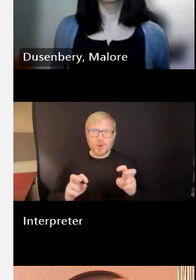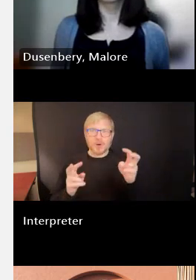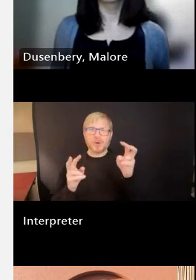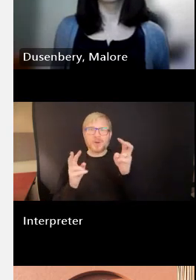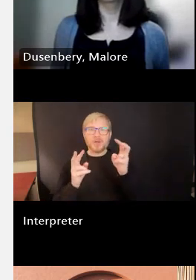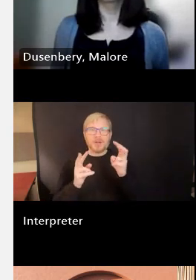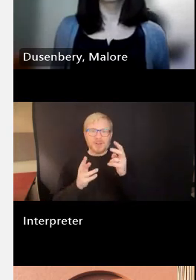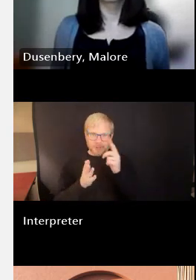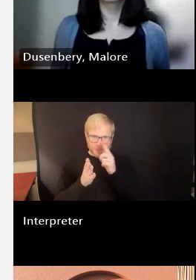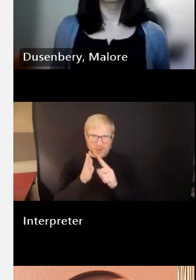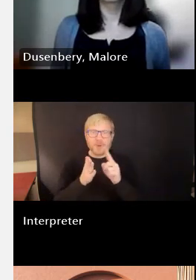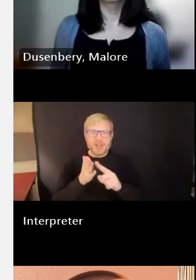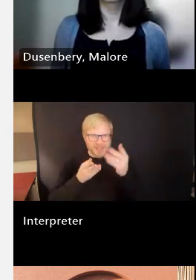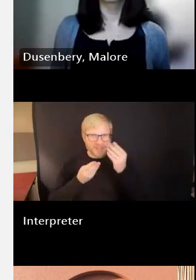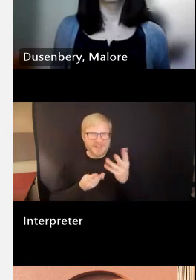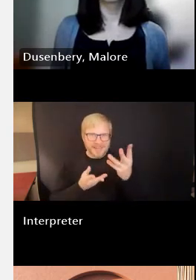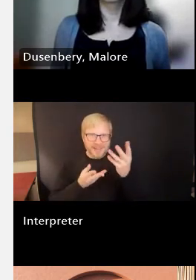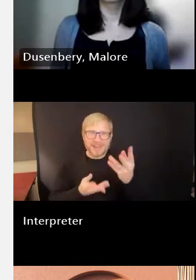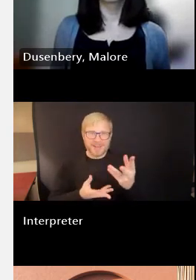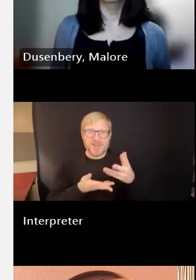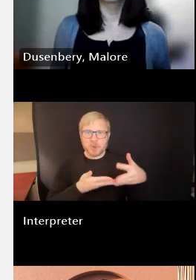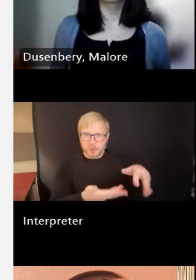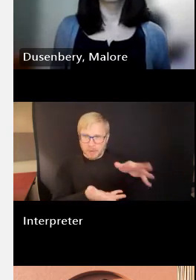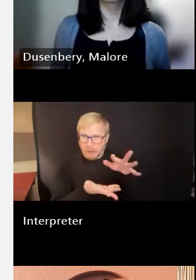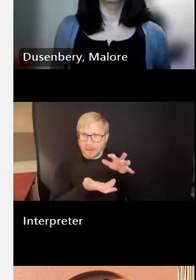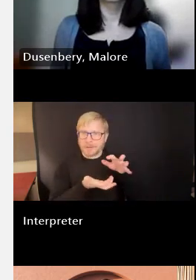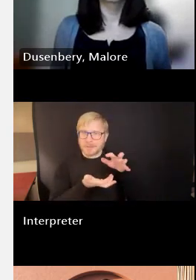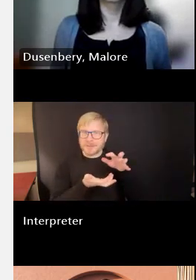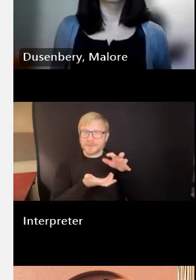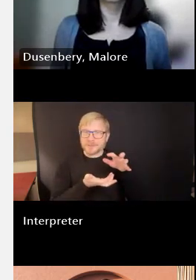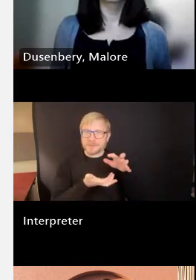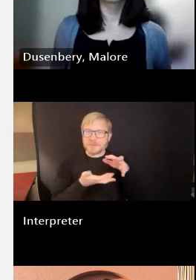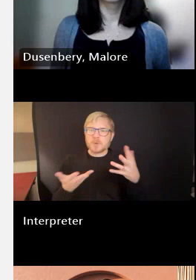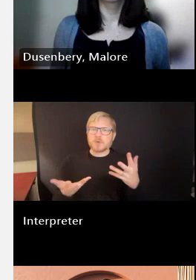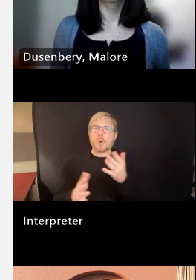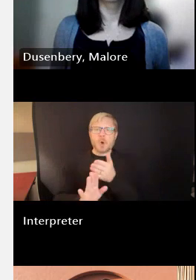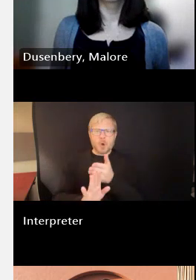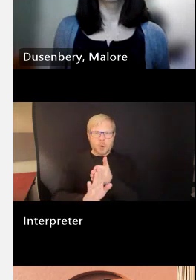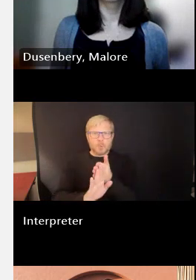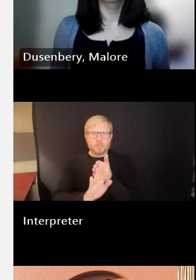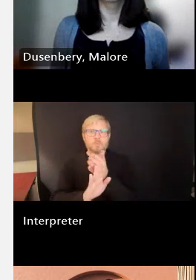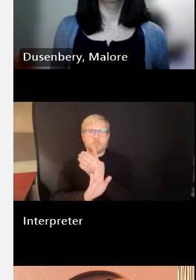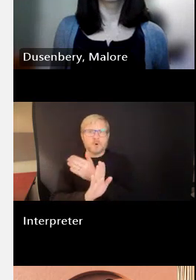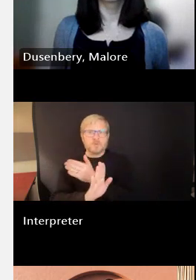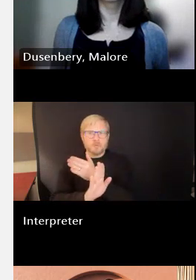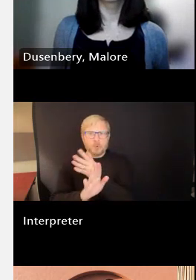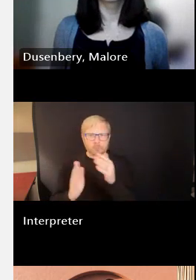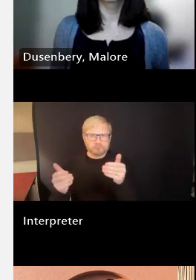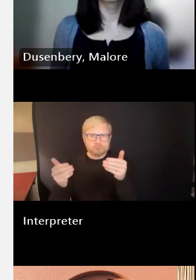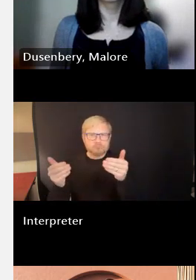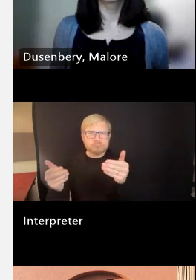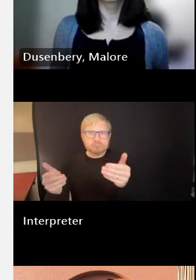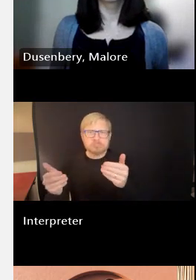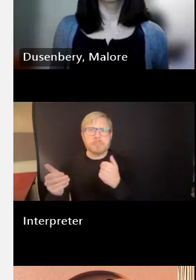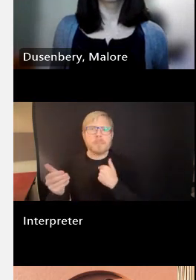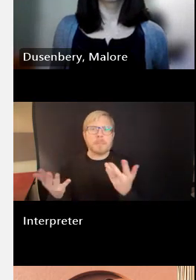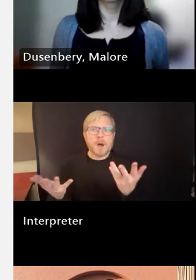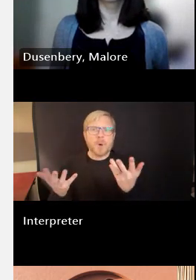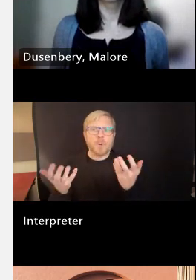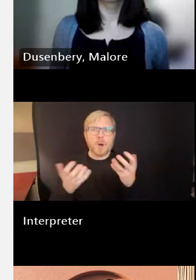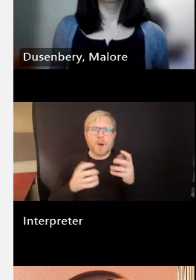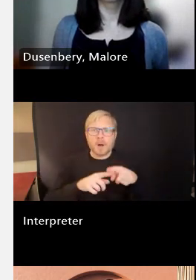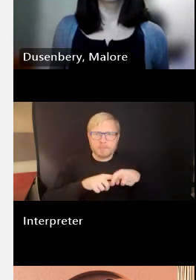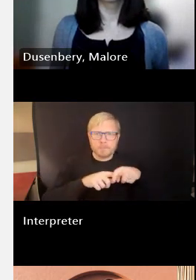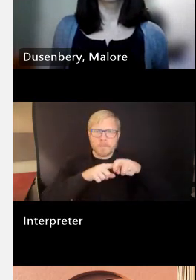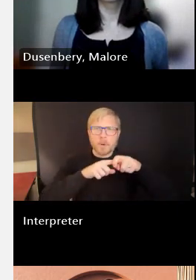you and other partners. You know, I before we go on to the next slide, I just wanted to pause and also